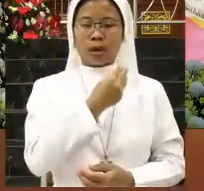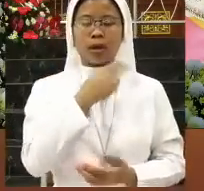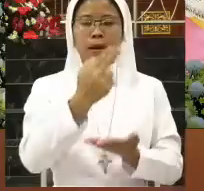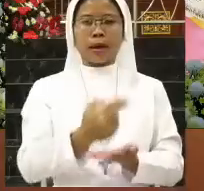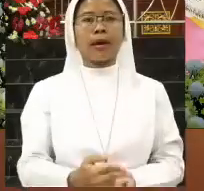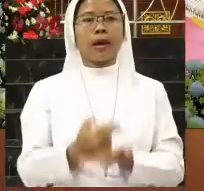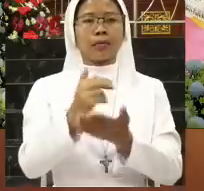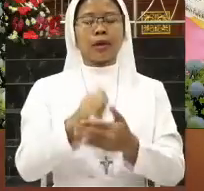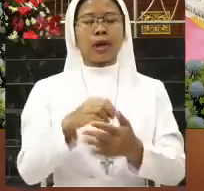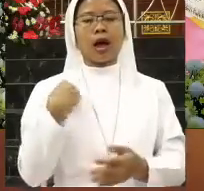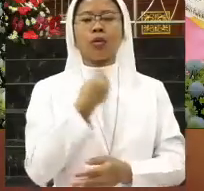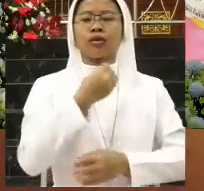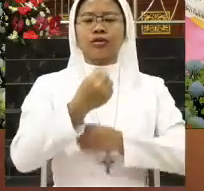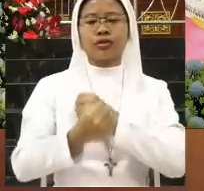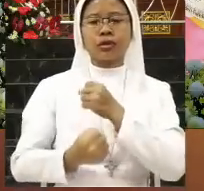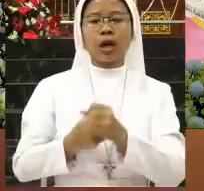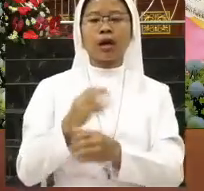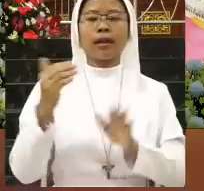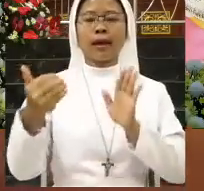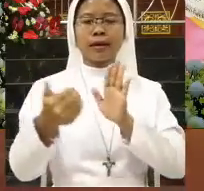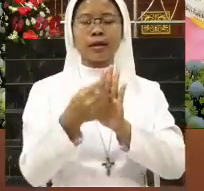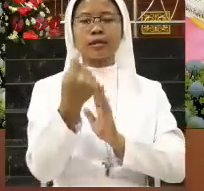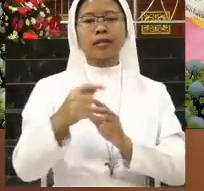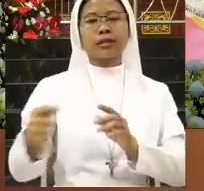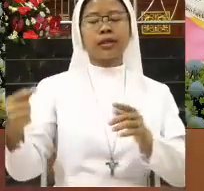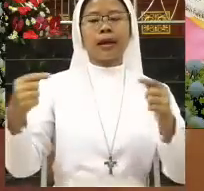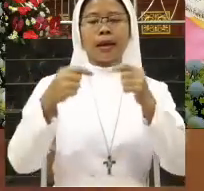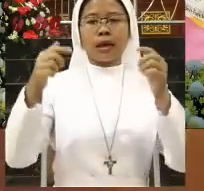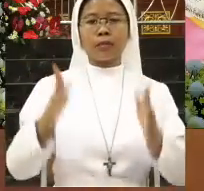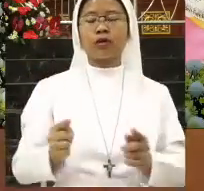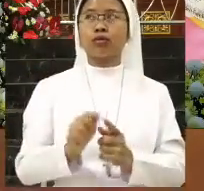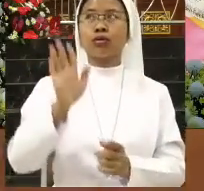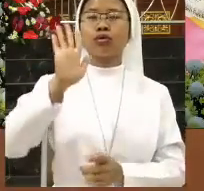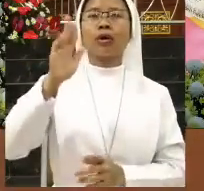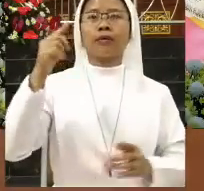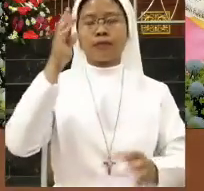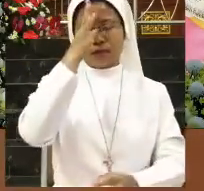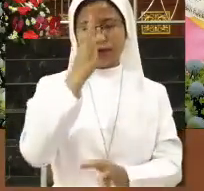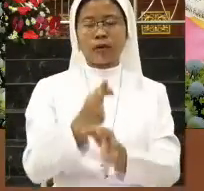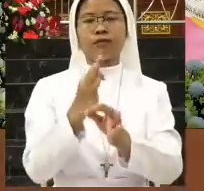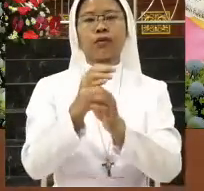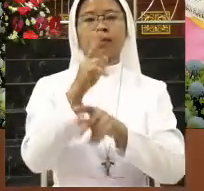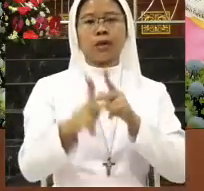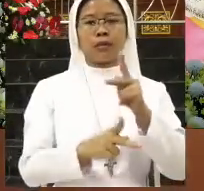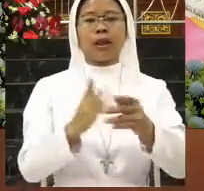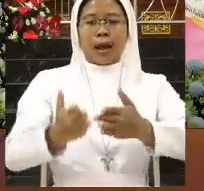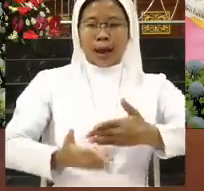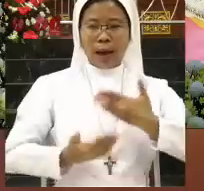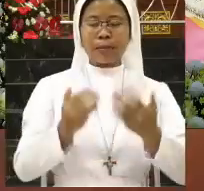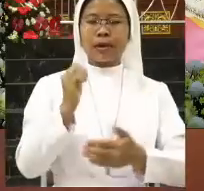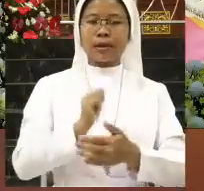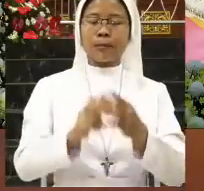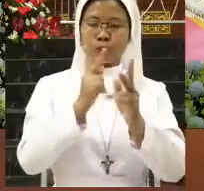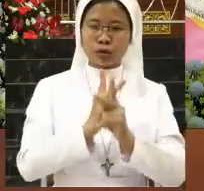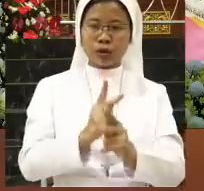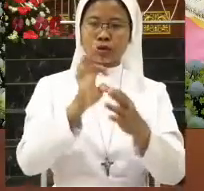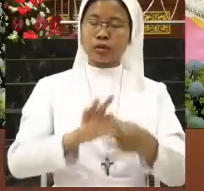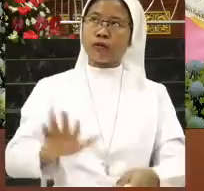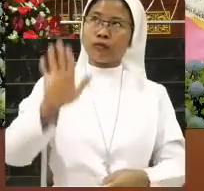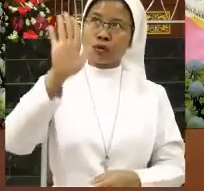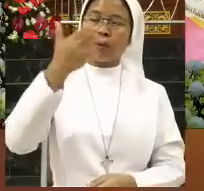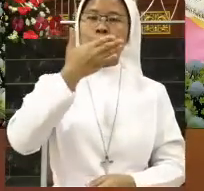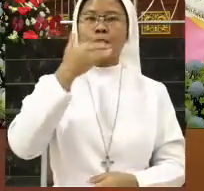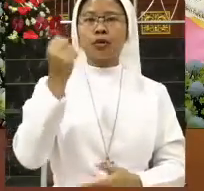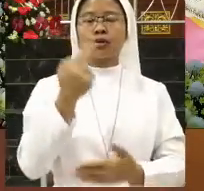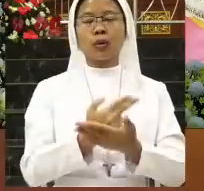the struggle against our enemies. To your faithful people, rejoicing in the name and protection of the Most Holy Virgin